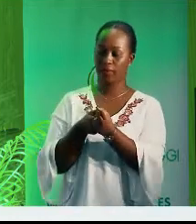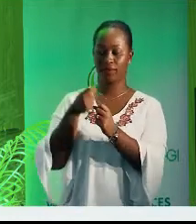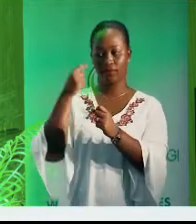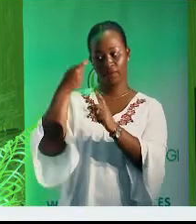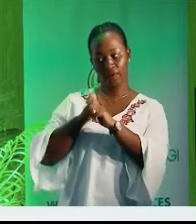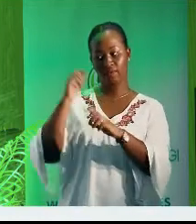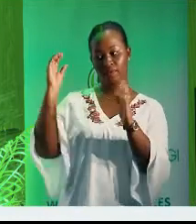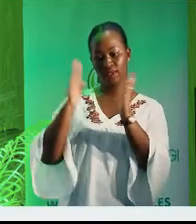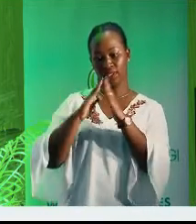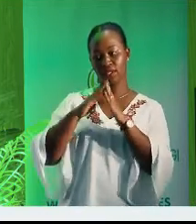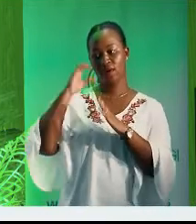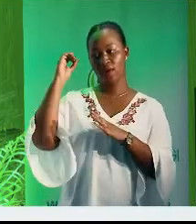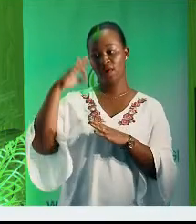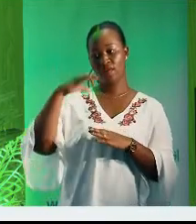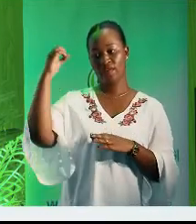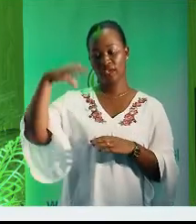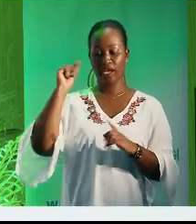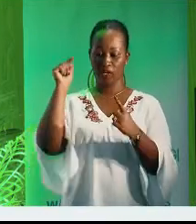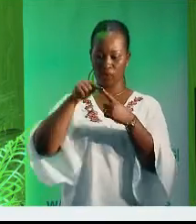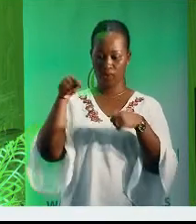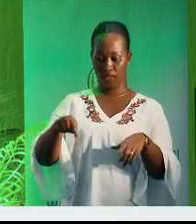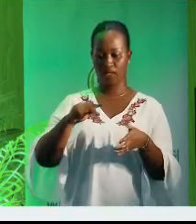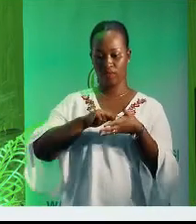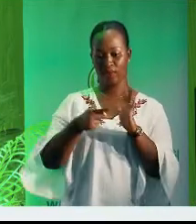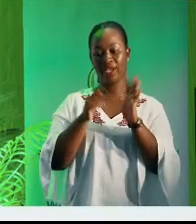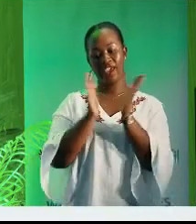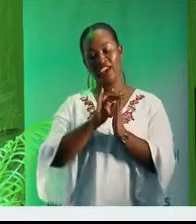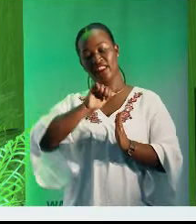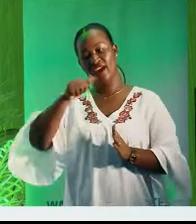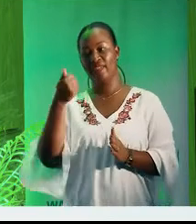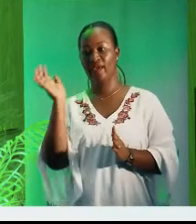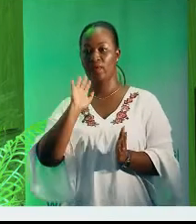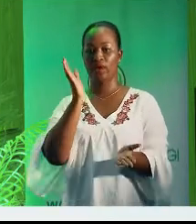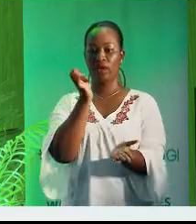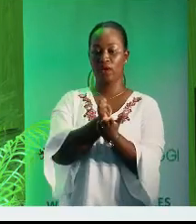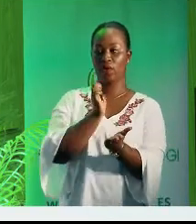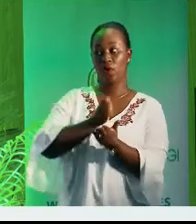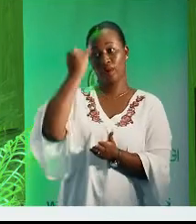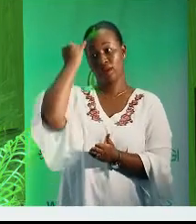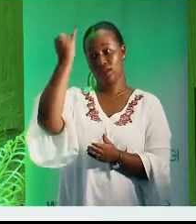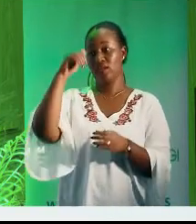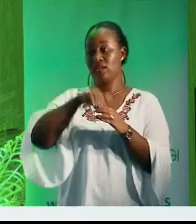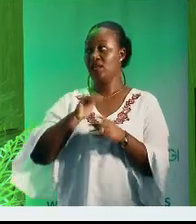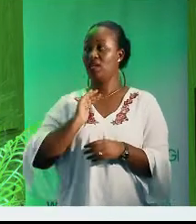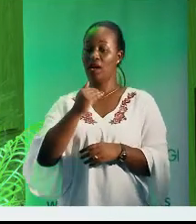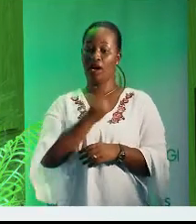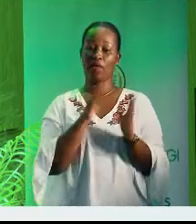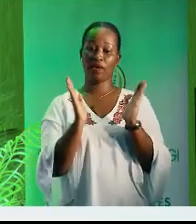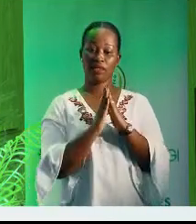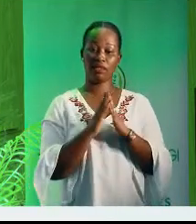project and also other green economy initiatives in our city that we have